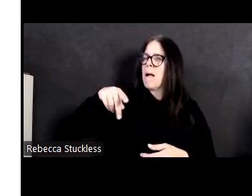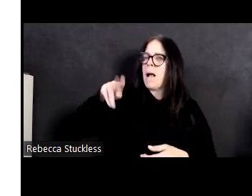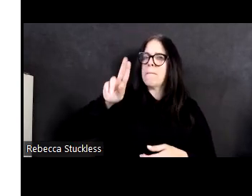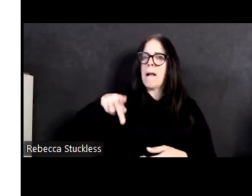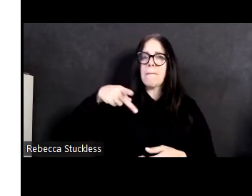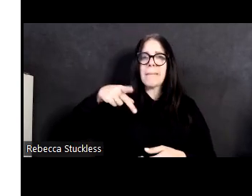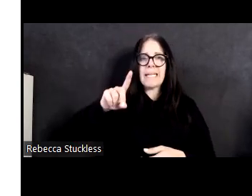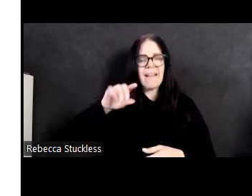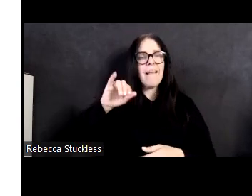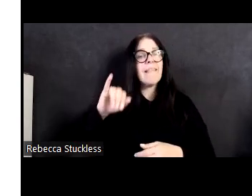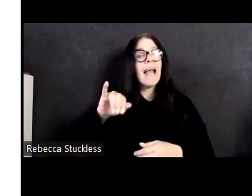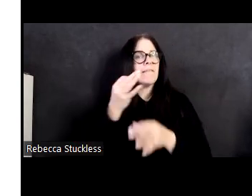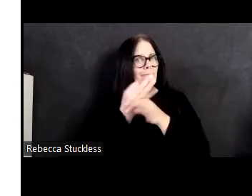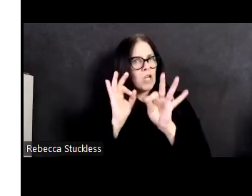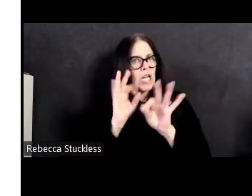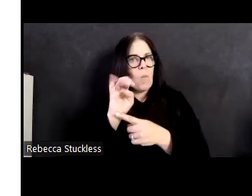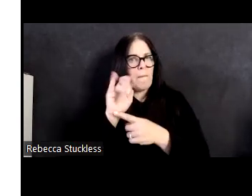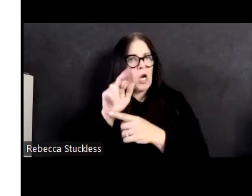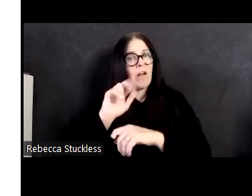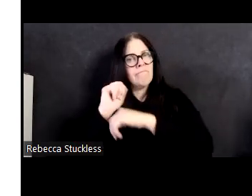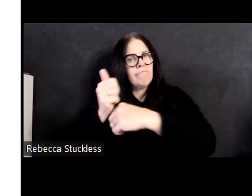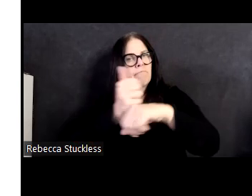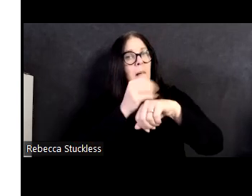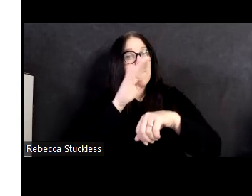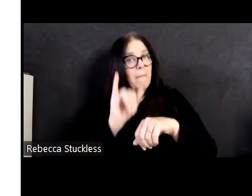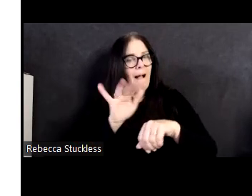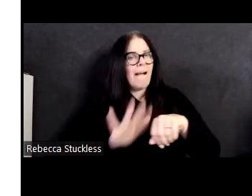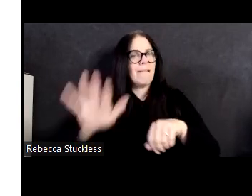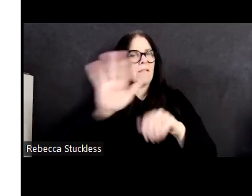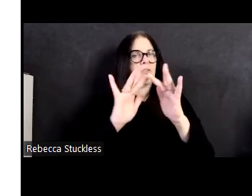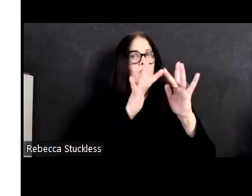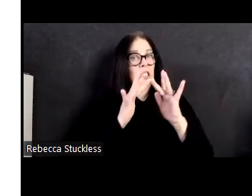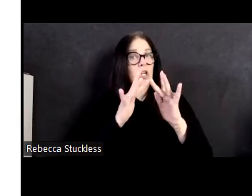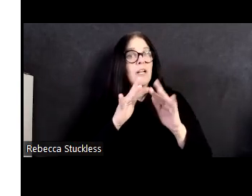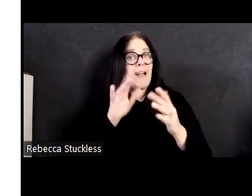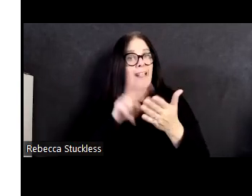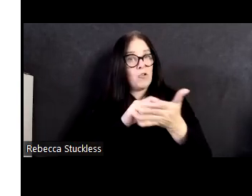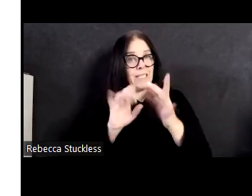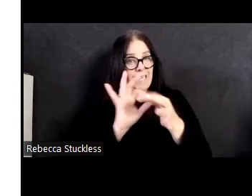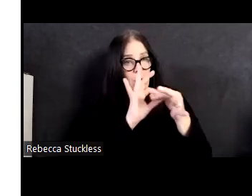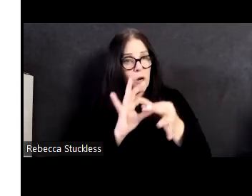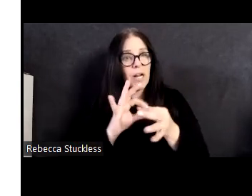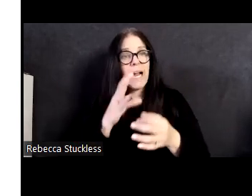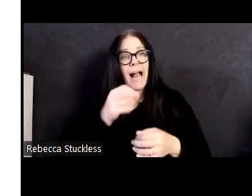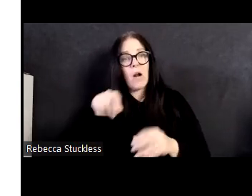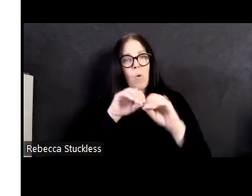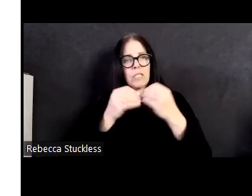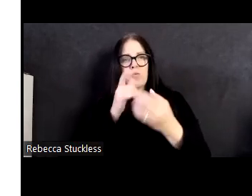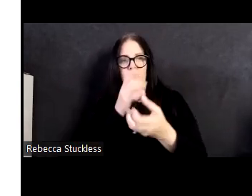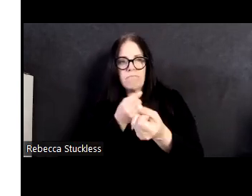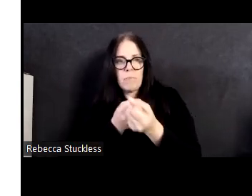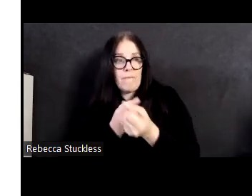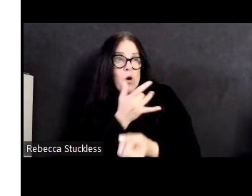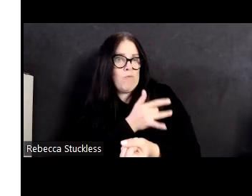of representatives from regional literacy networks and the provincial support organizations for literacy. We take our cues from